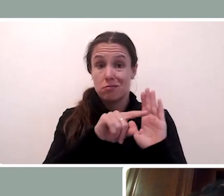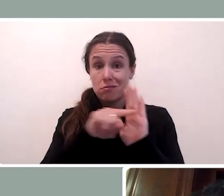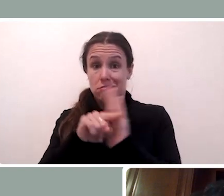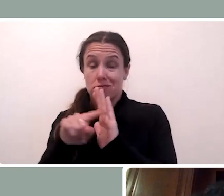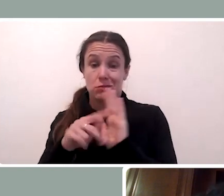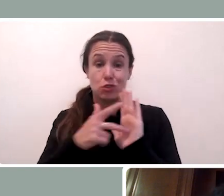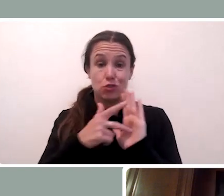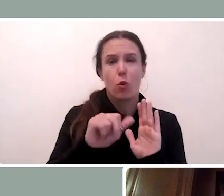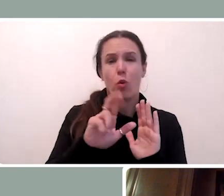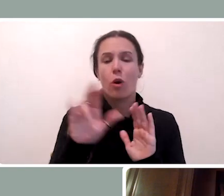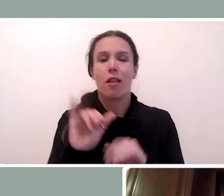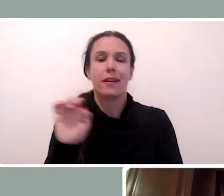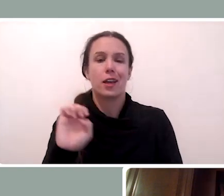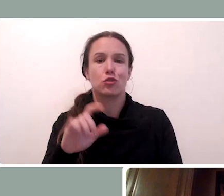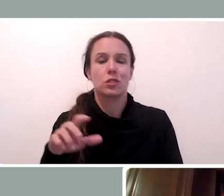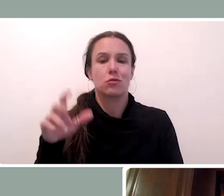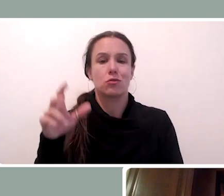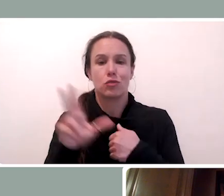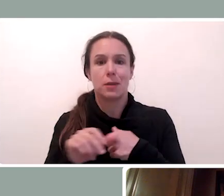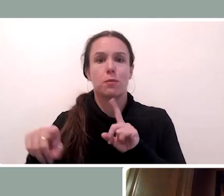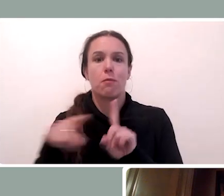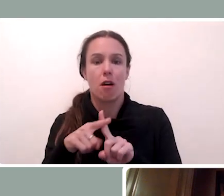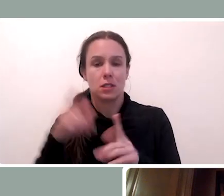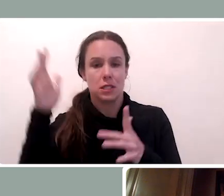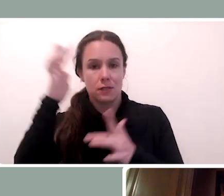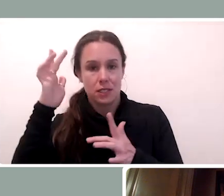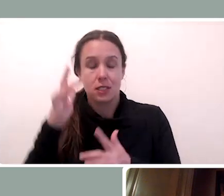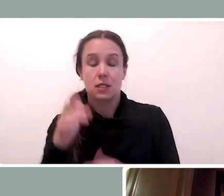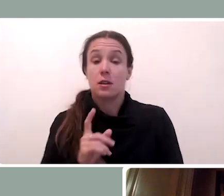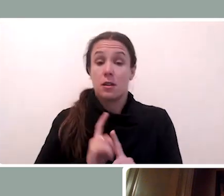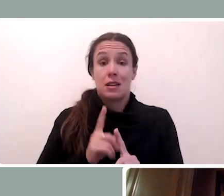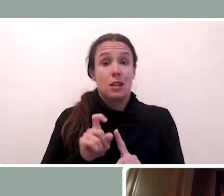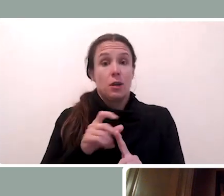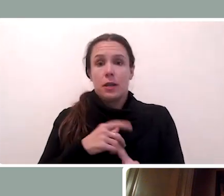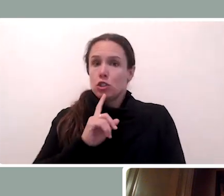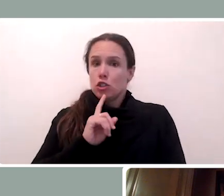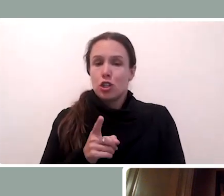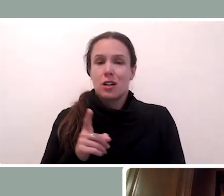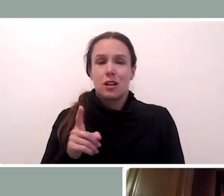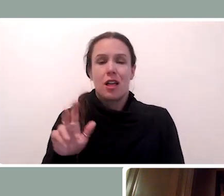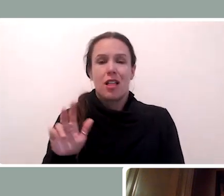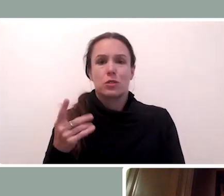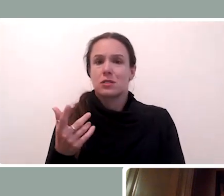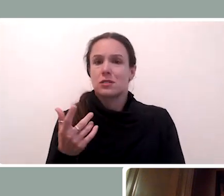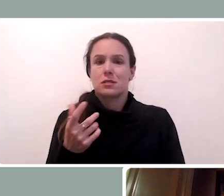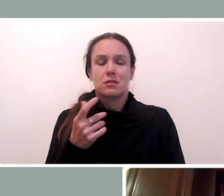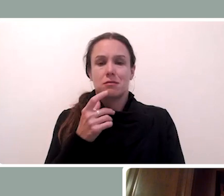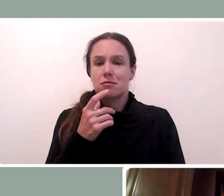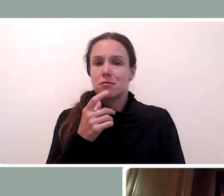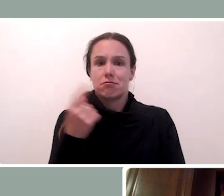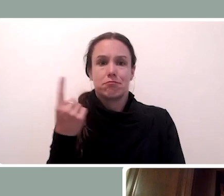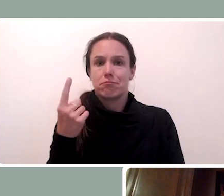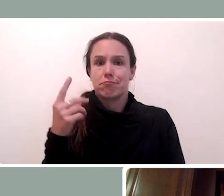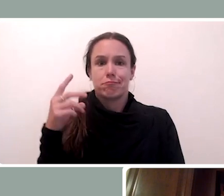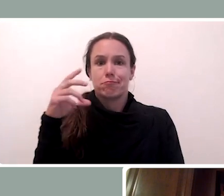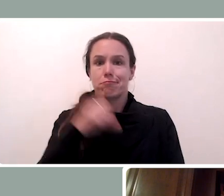receptor positive disease? So we got a mammoprint, which actually showed that the molecular subtype was actually luminal. It wasn't basal type. So that